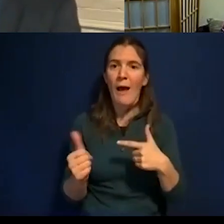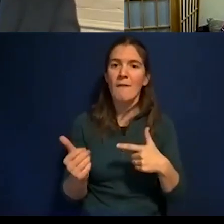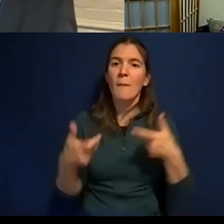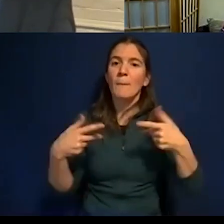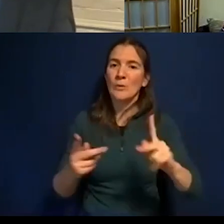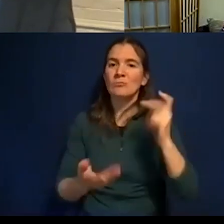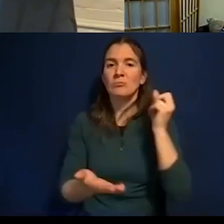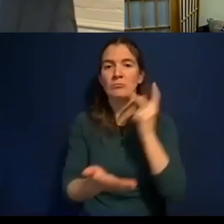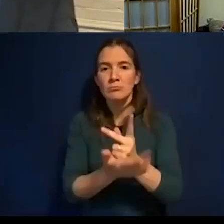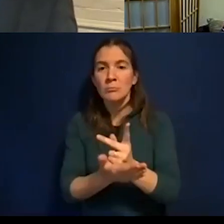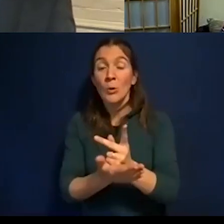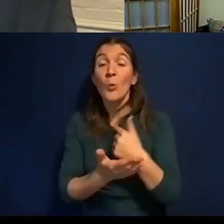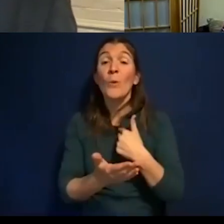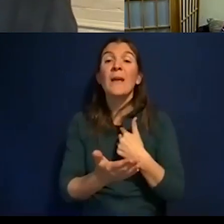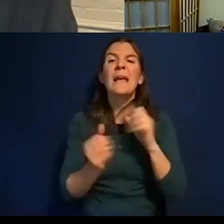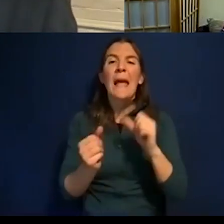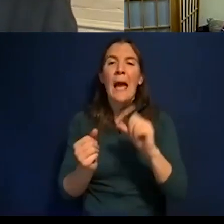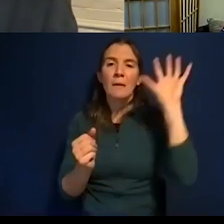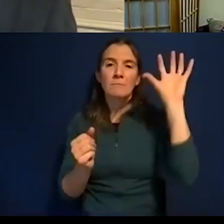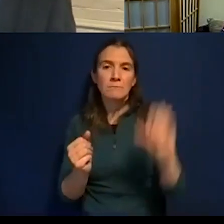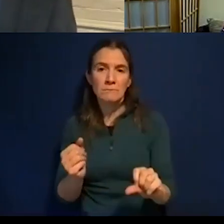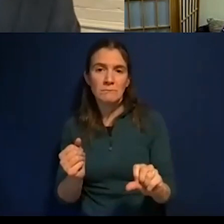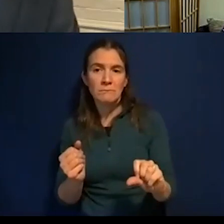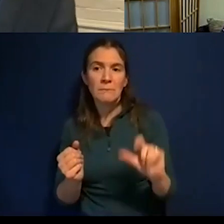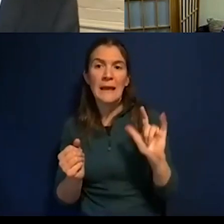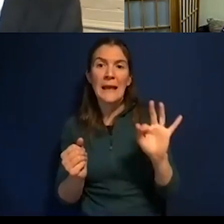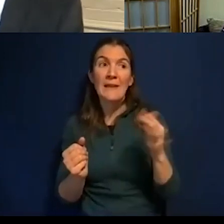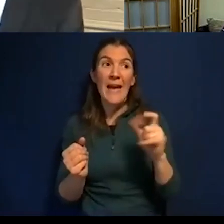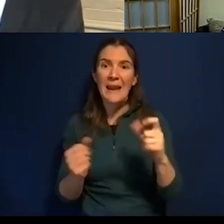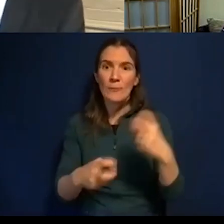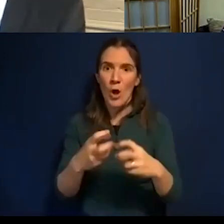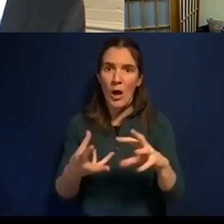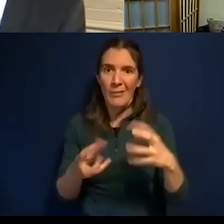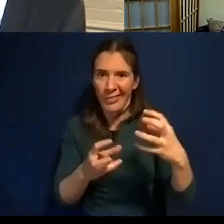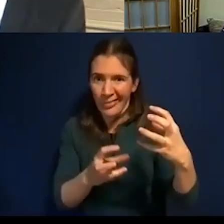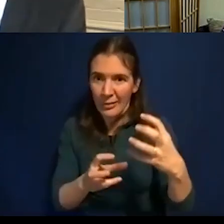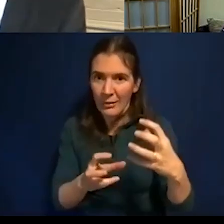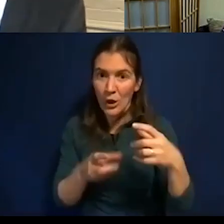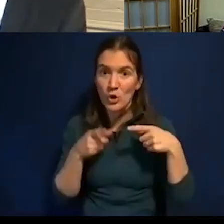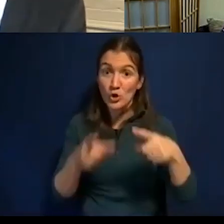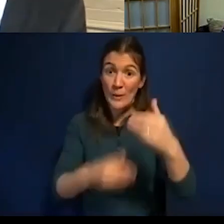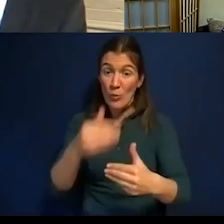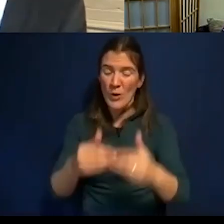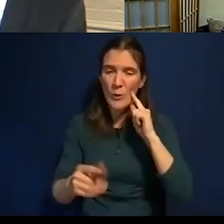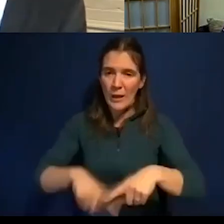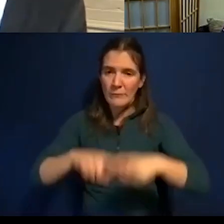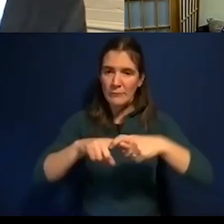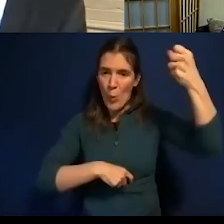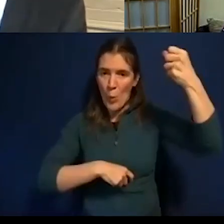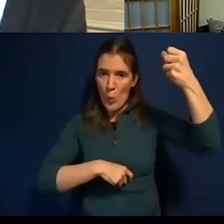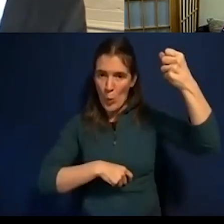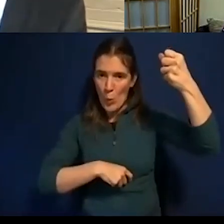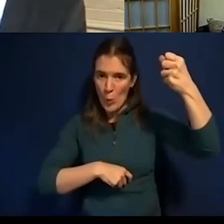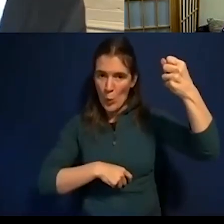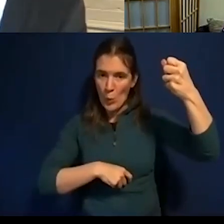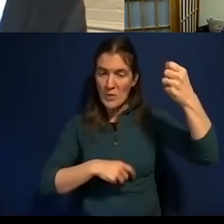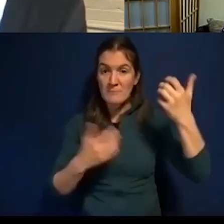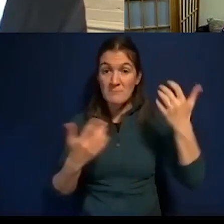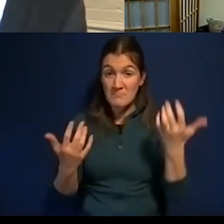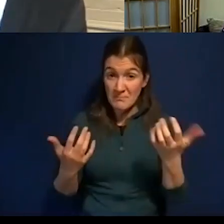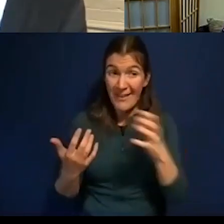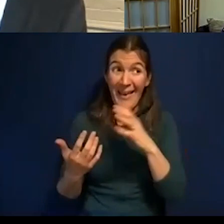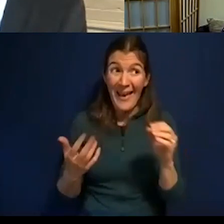this approval if there's any sort of glitch or unforeseen circumstance. But